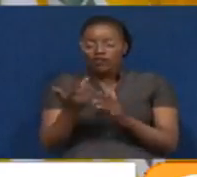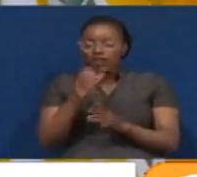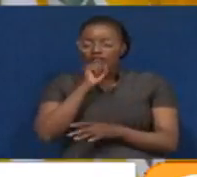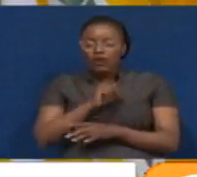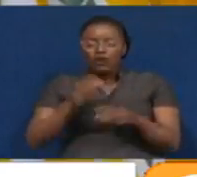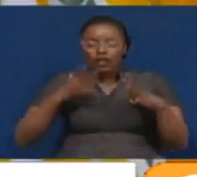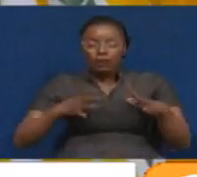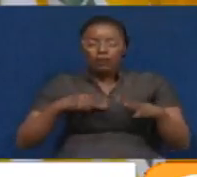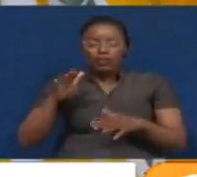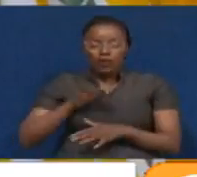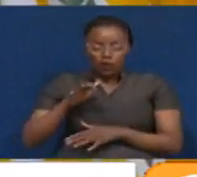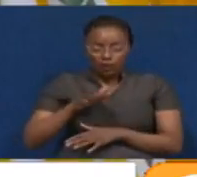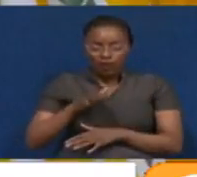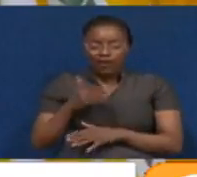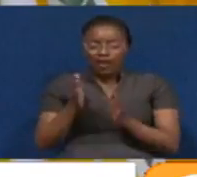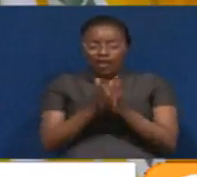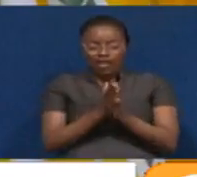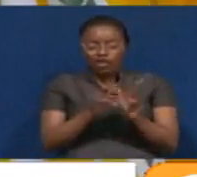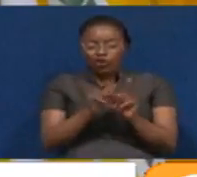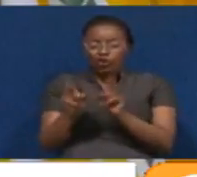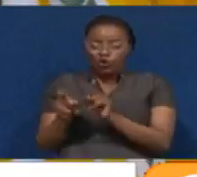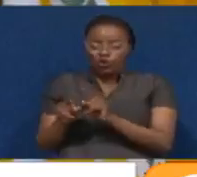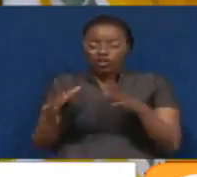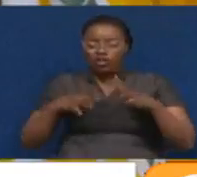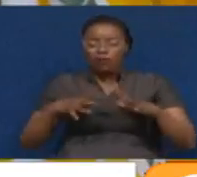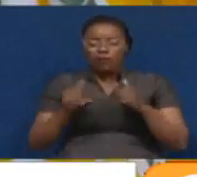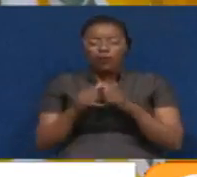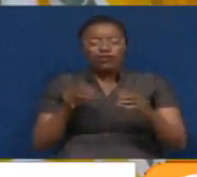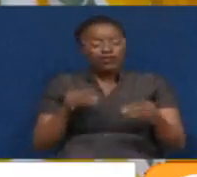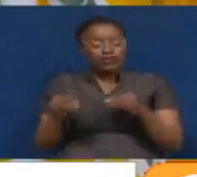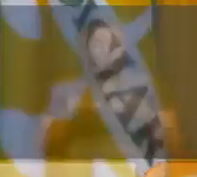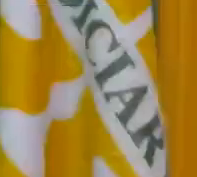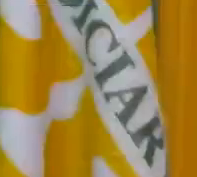elderly, the women, and the persons with disability.